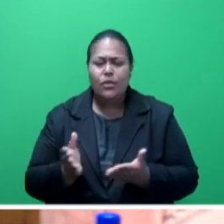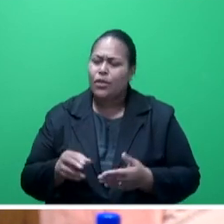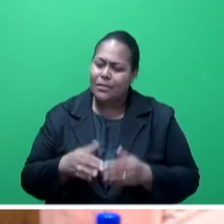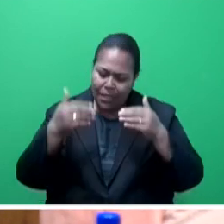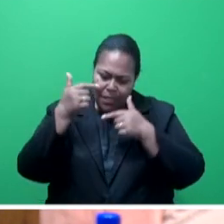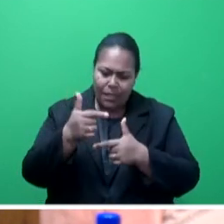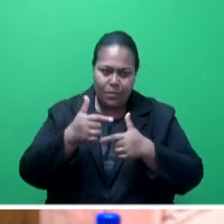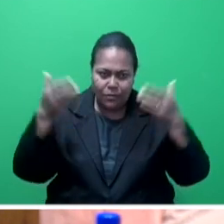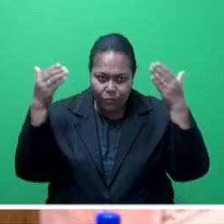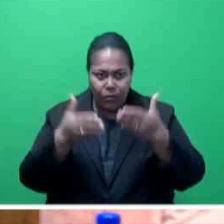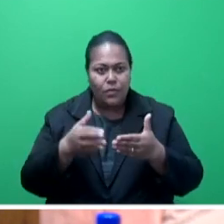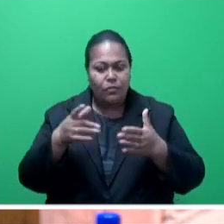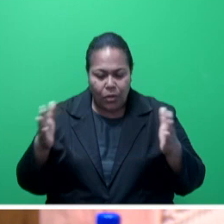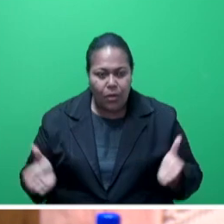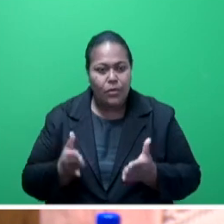gives investors